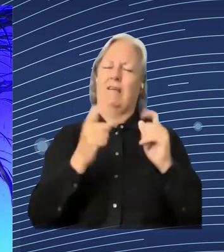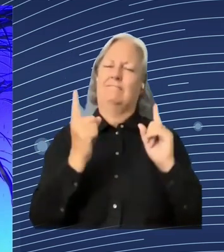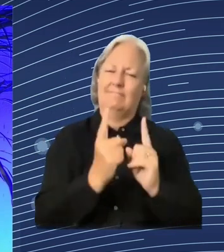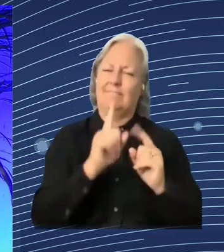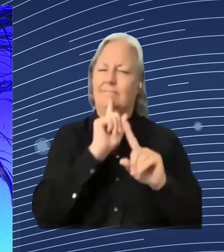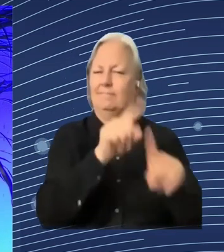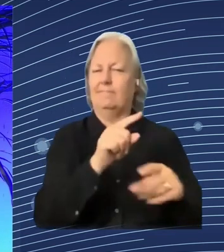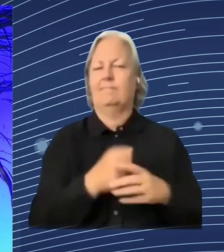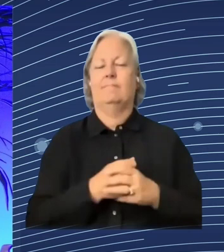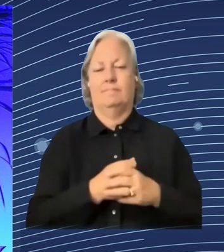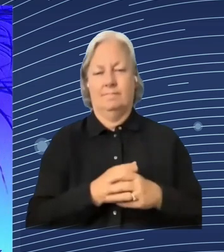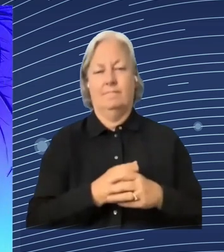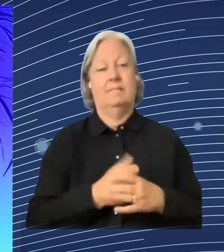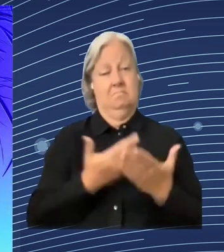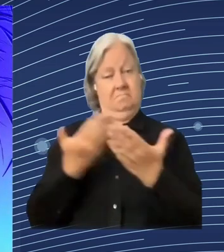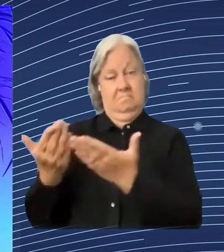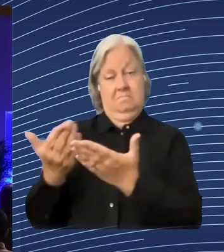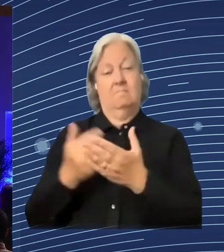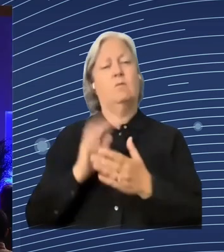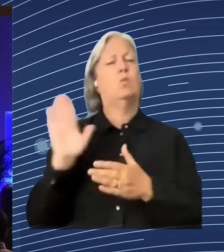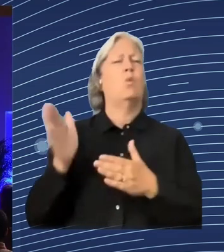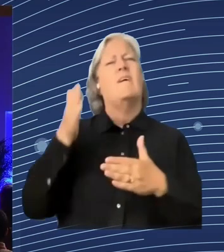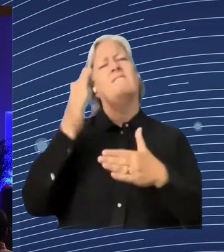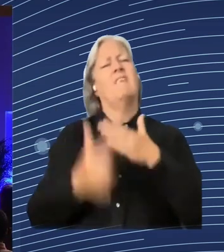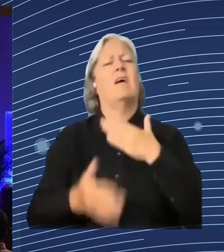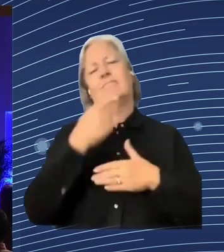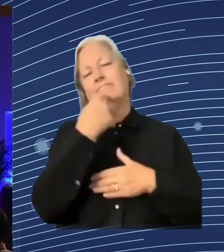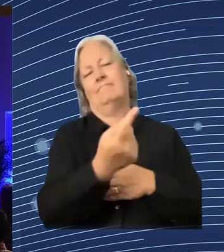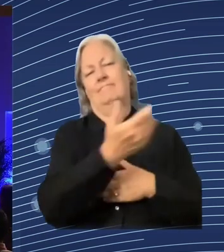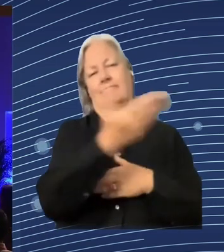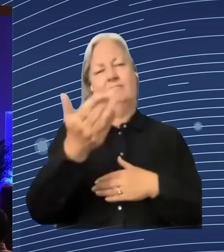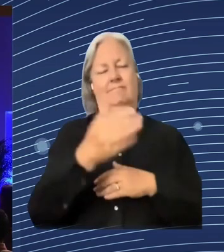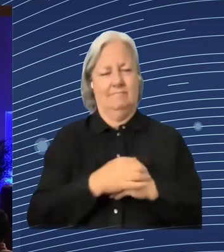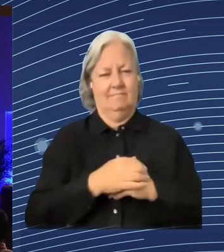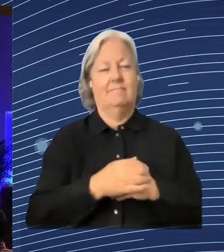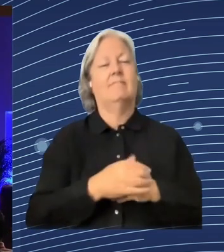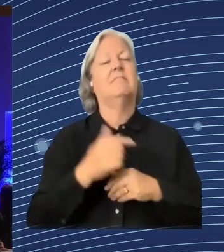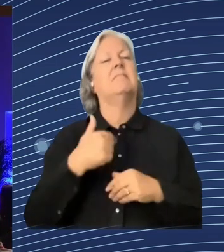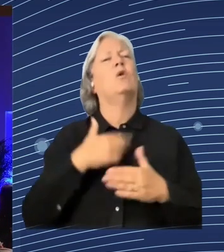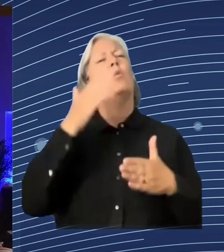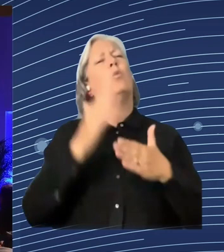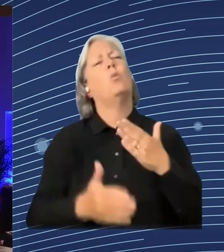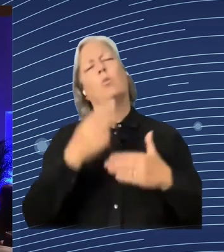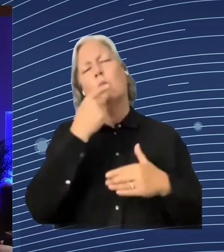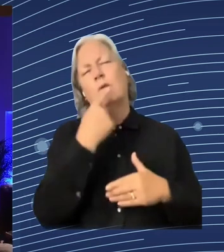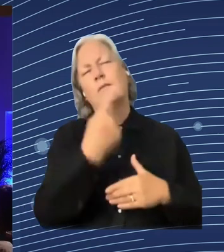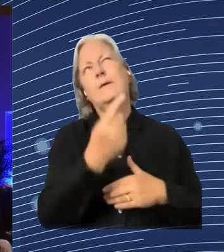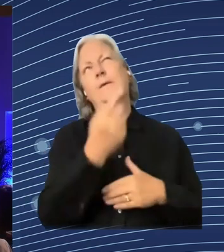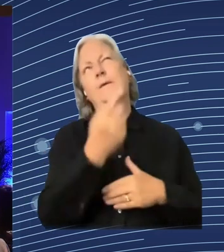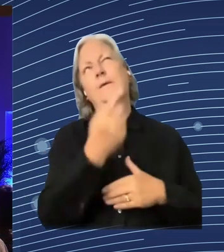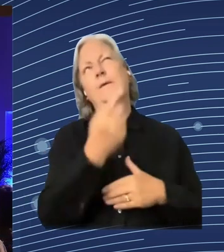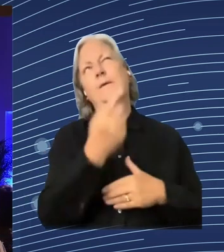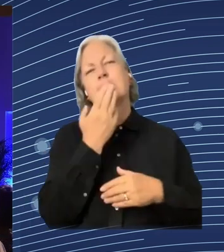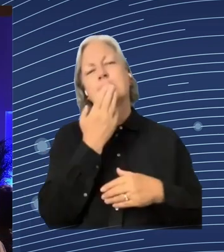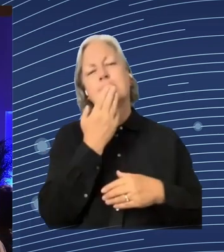Maria Lisa, your final words. My final words. I think by